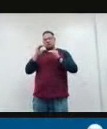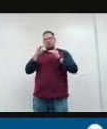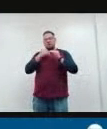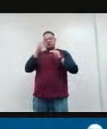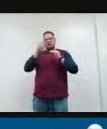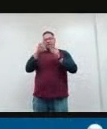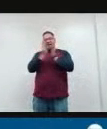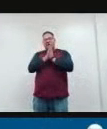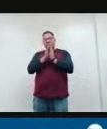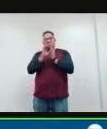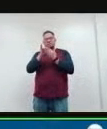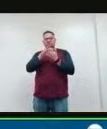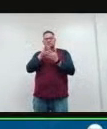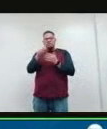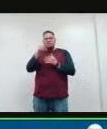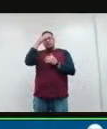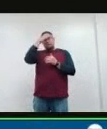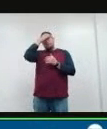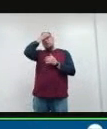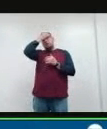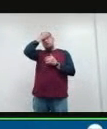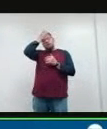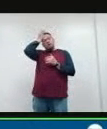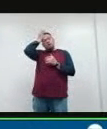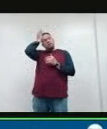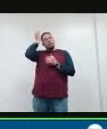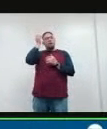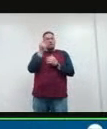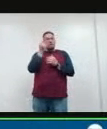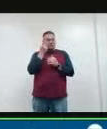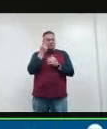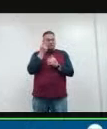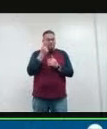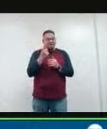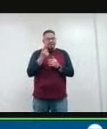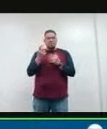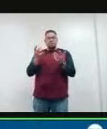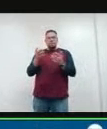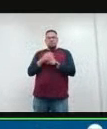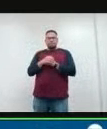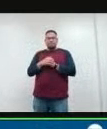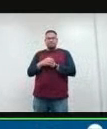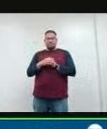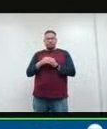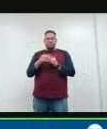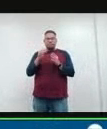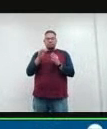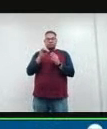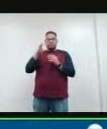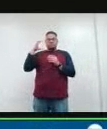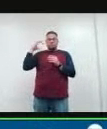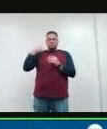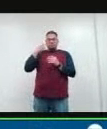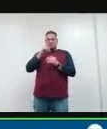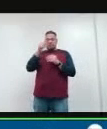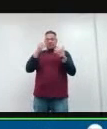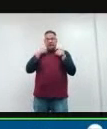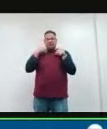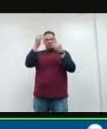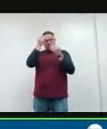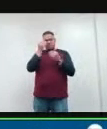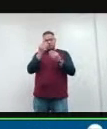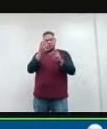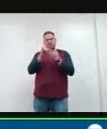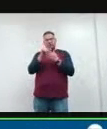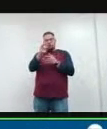that question. I understand. And so the superintendent did not have the information that